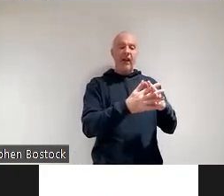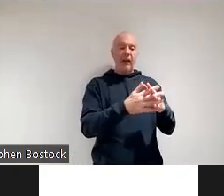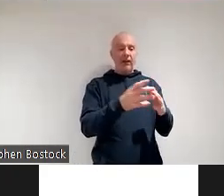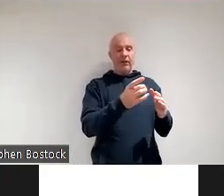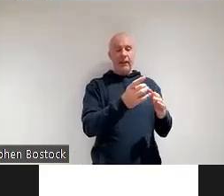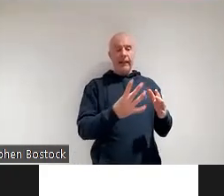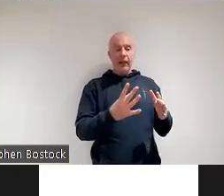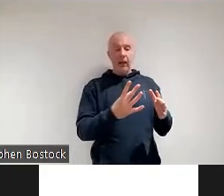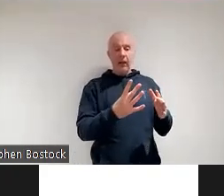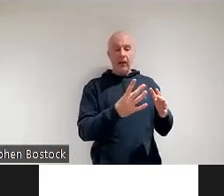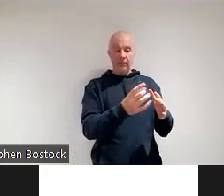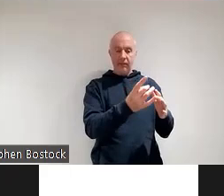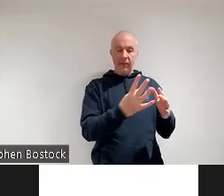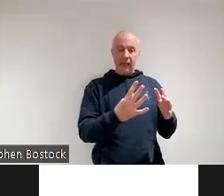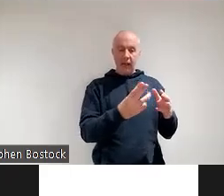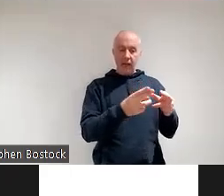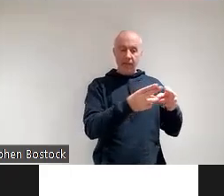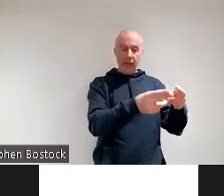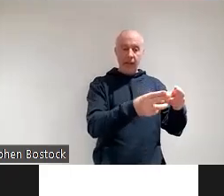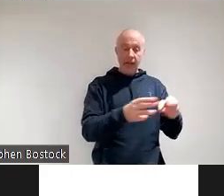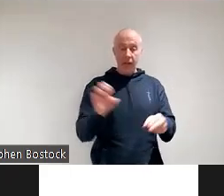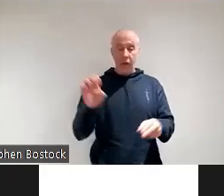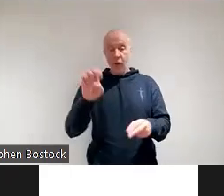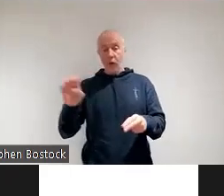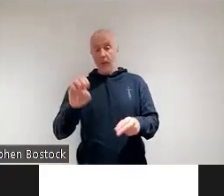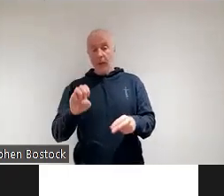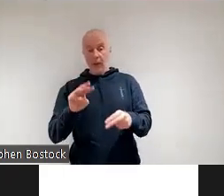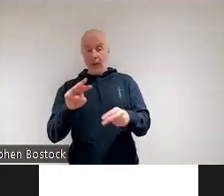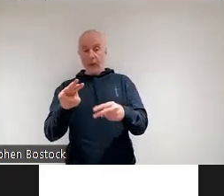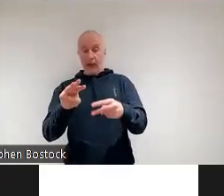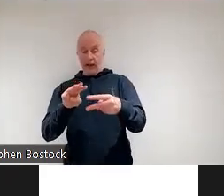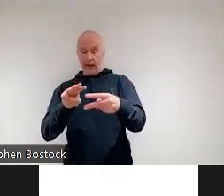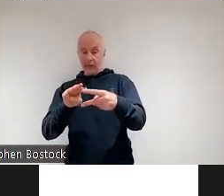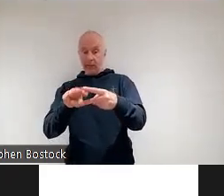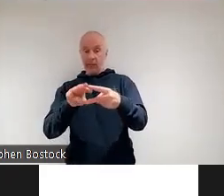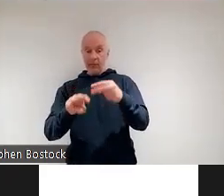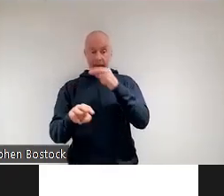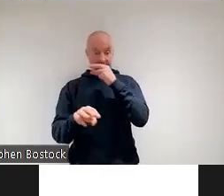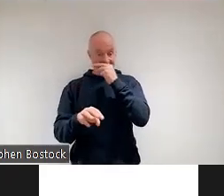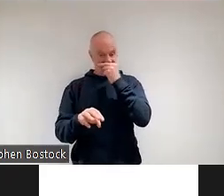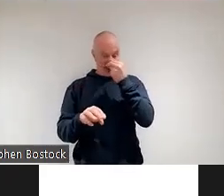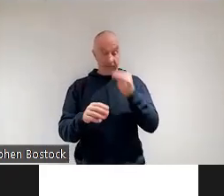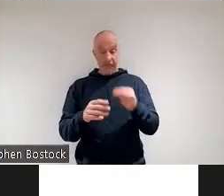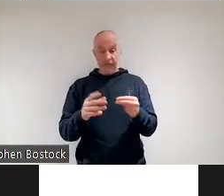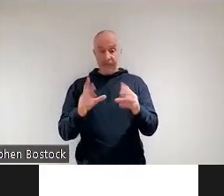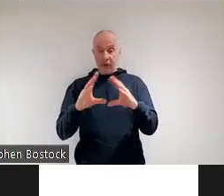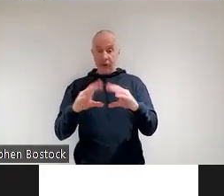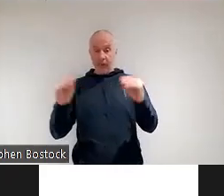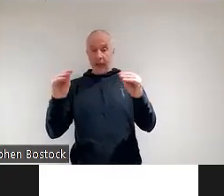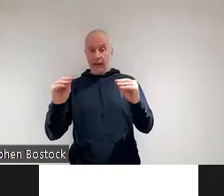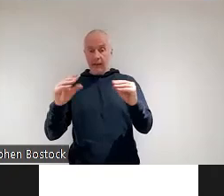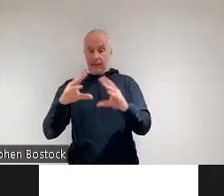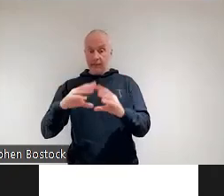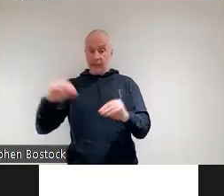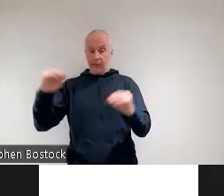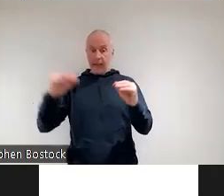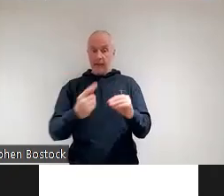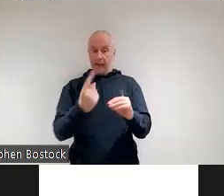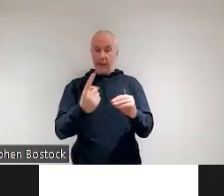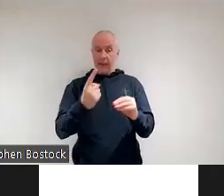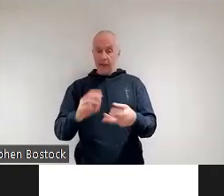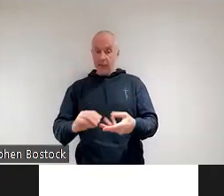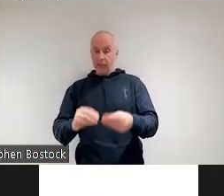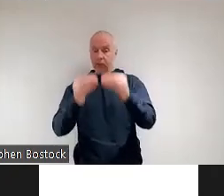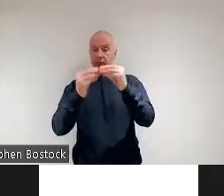3-phase. So this is why it have 2 more pins here. Japan has developed their own ones, especially this one called